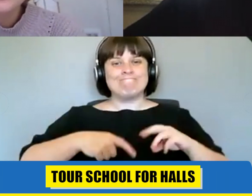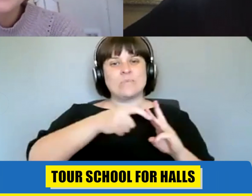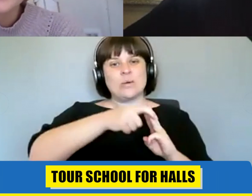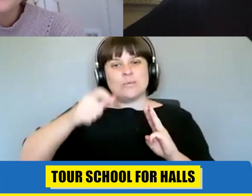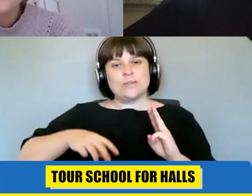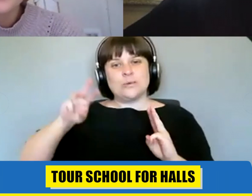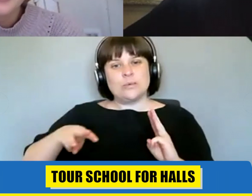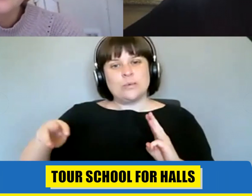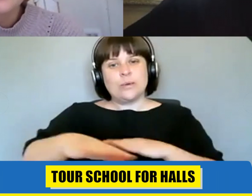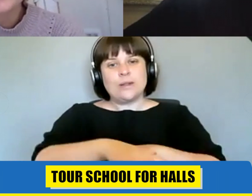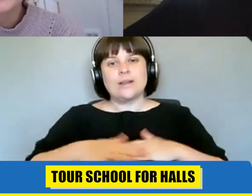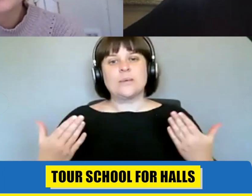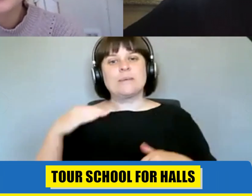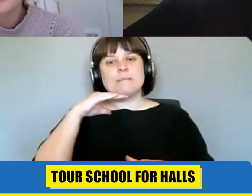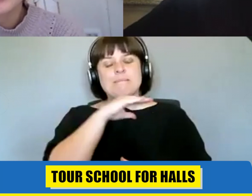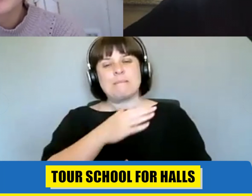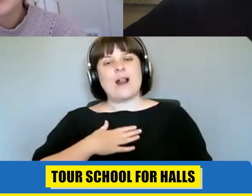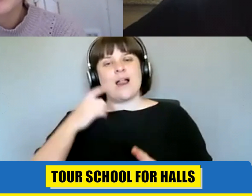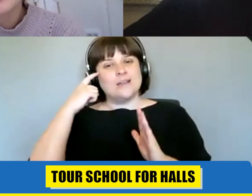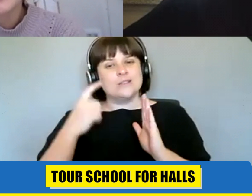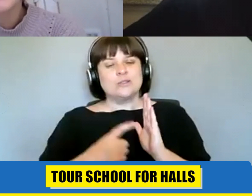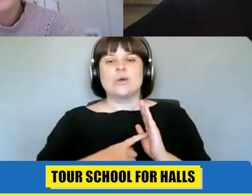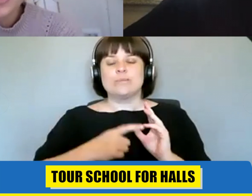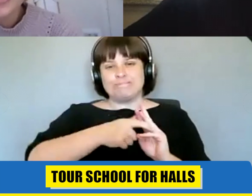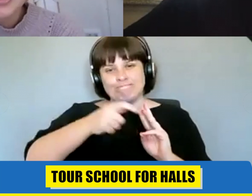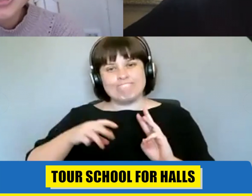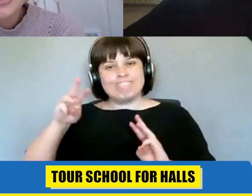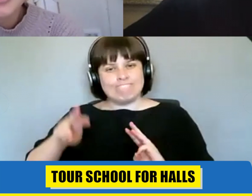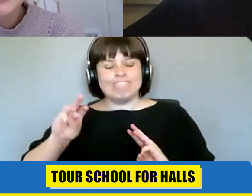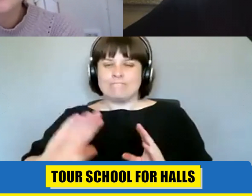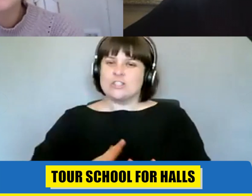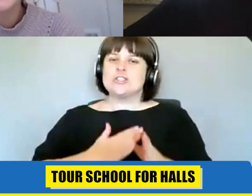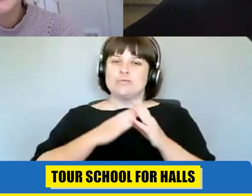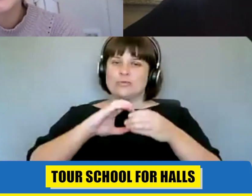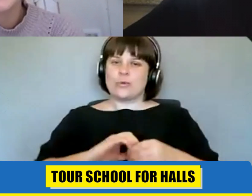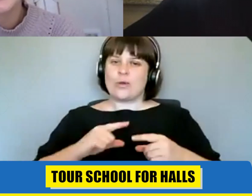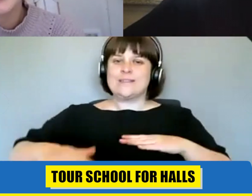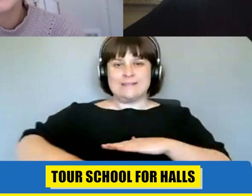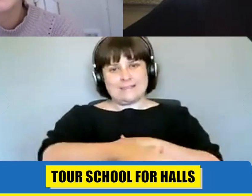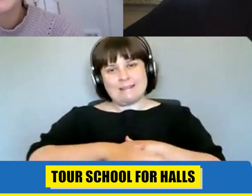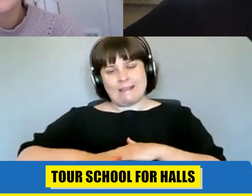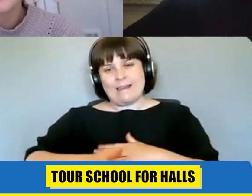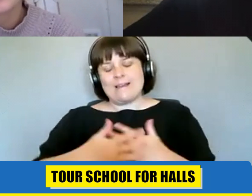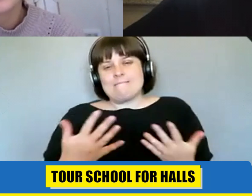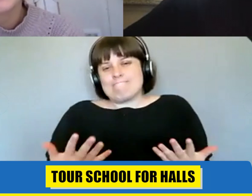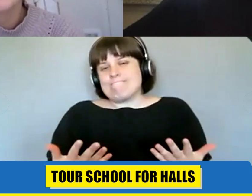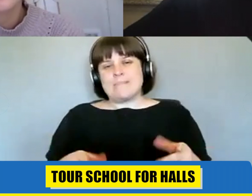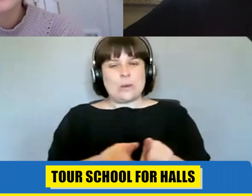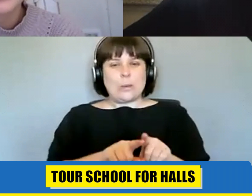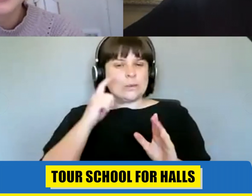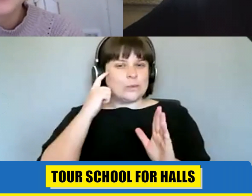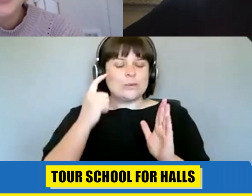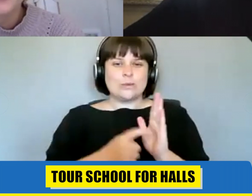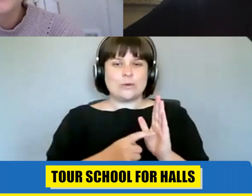Woiwurrung land in Melbourne, and I'd like to acknowledge the Wurundjeri Woiwurrung as the traditional custodians of these lands and extend that acknowledgement to the